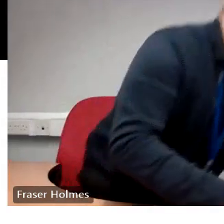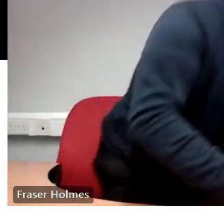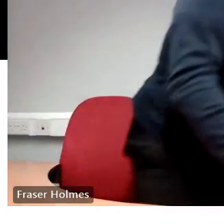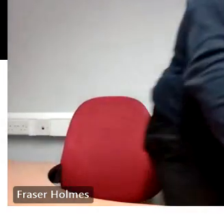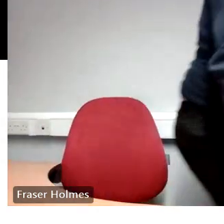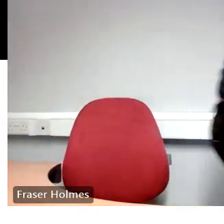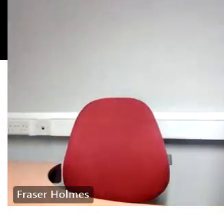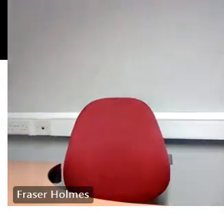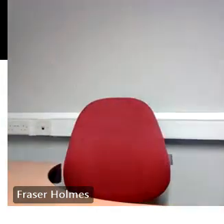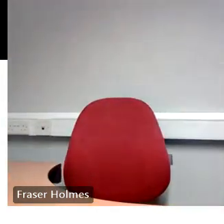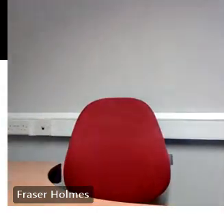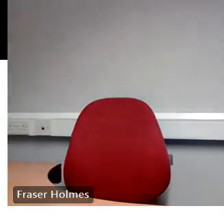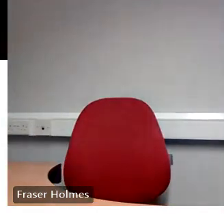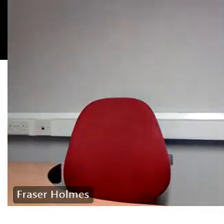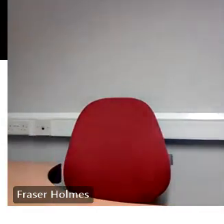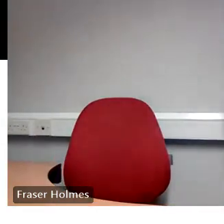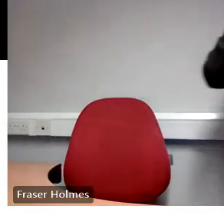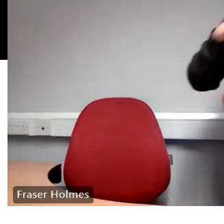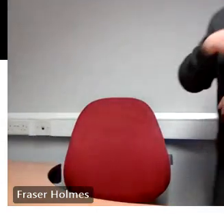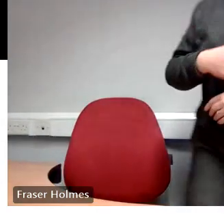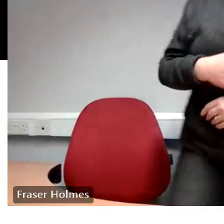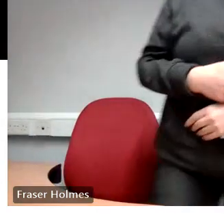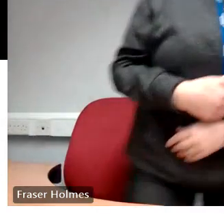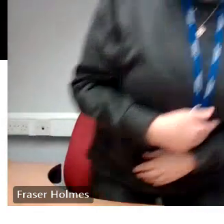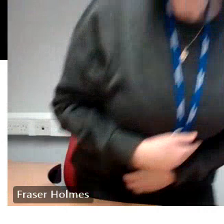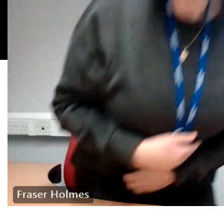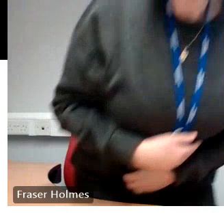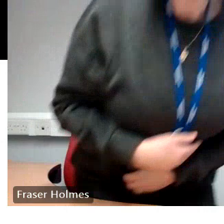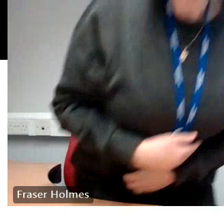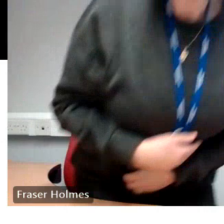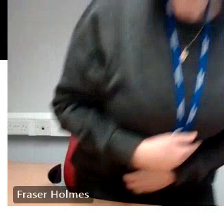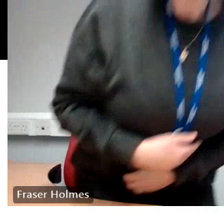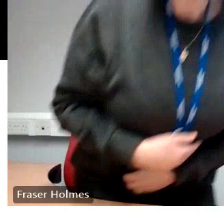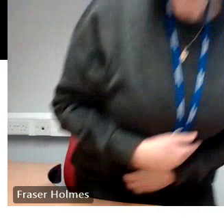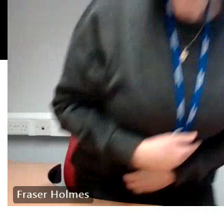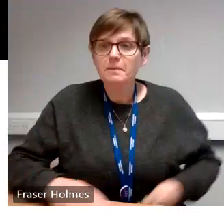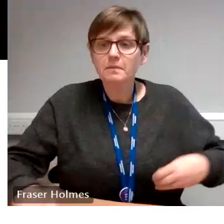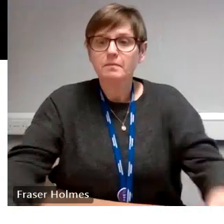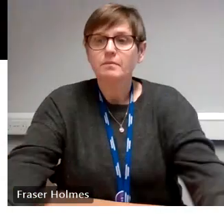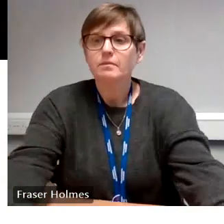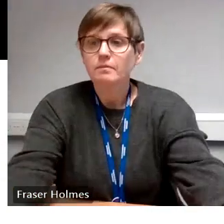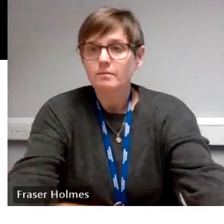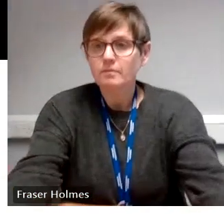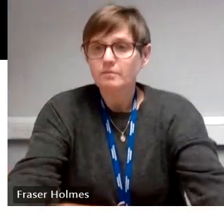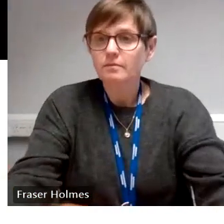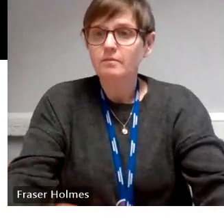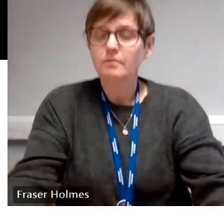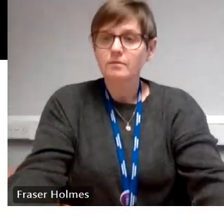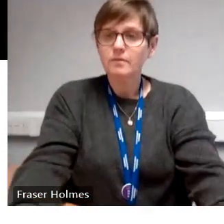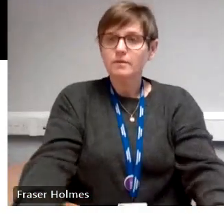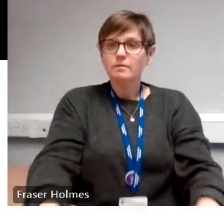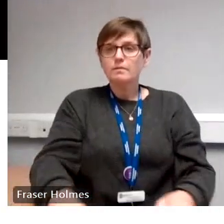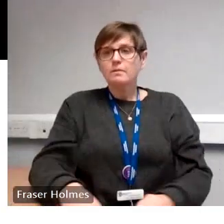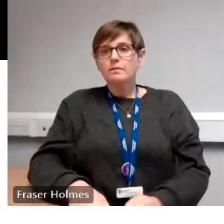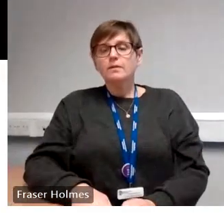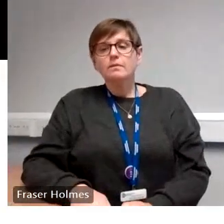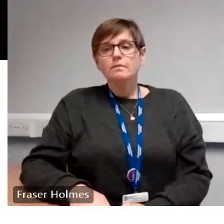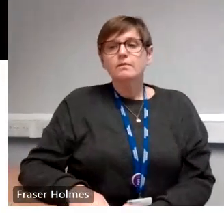Oh, this is my slide as well. So just some key points as sort of takeaway ideas to be mindful of with